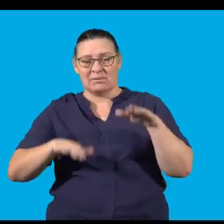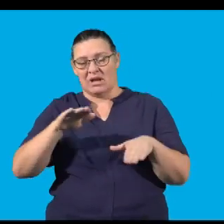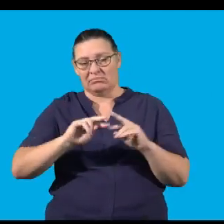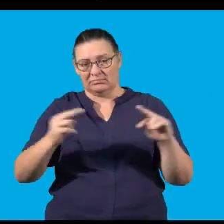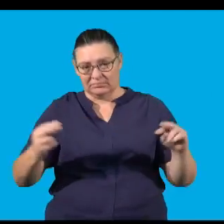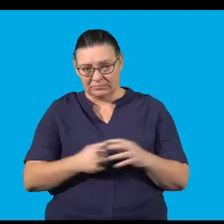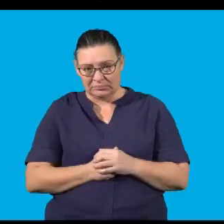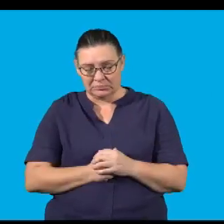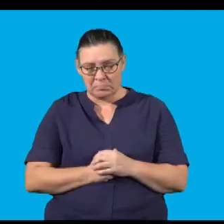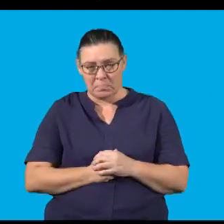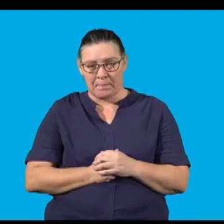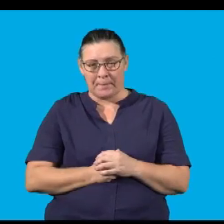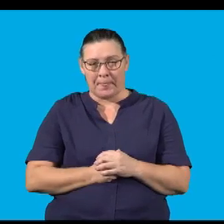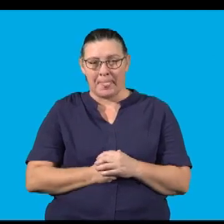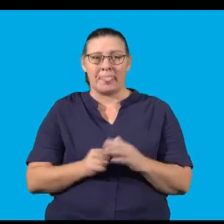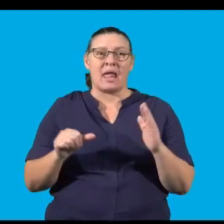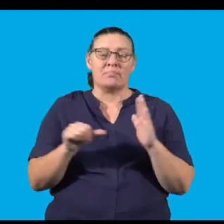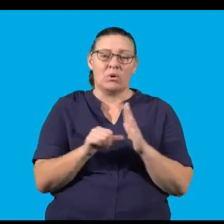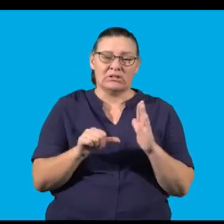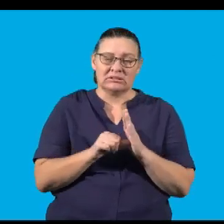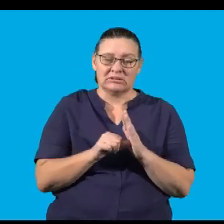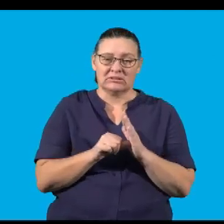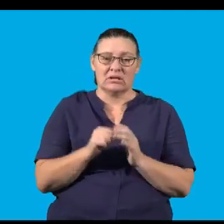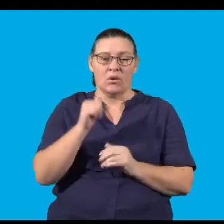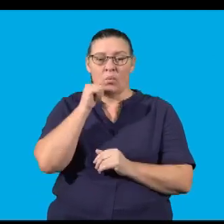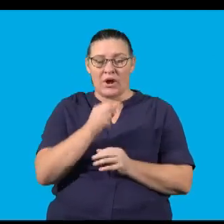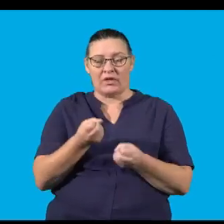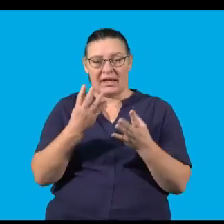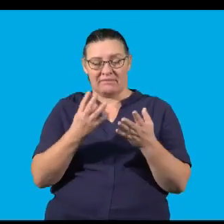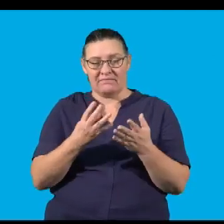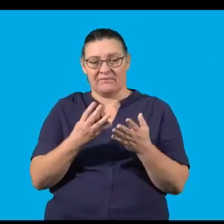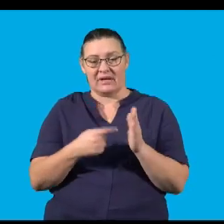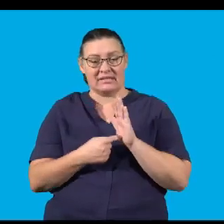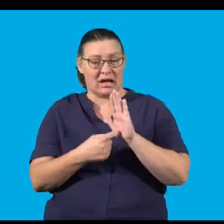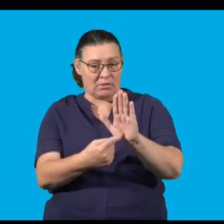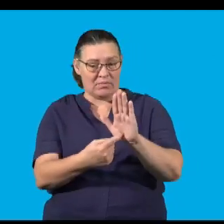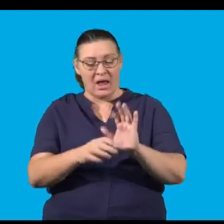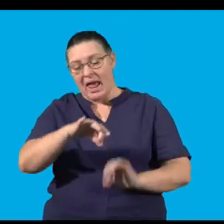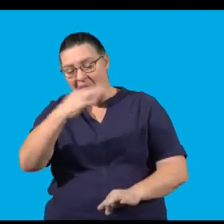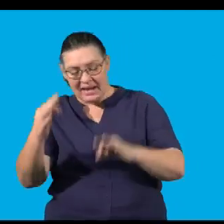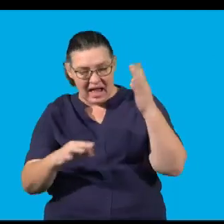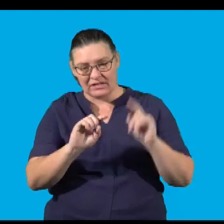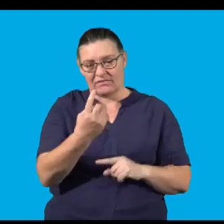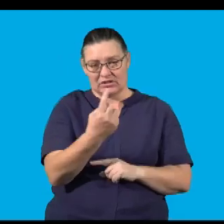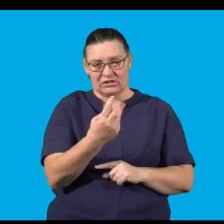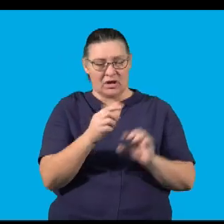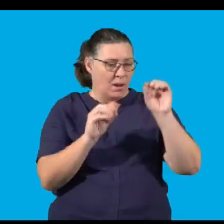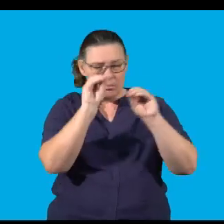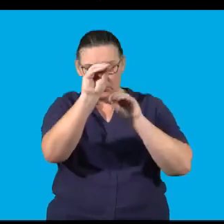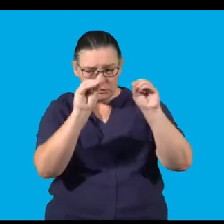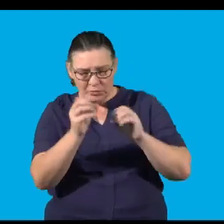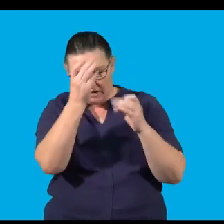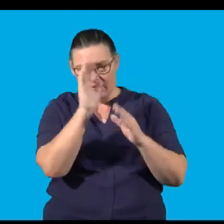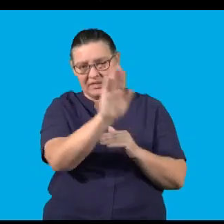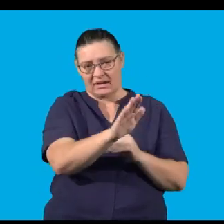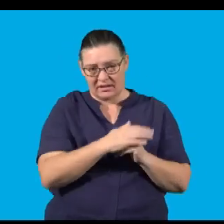types of questions. Very importantly, when they give you a diagram, you must analyze the diagram. Mark down given